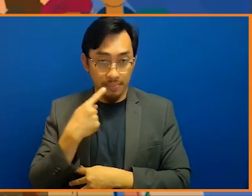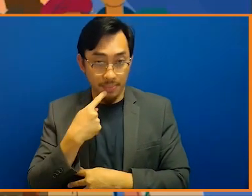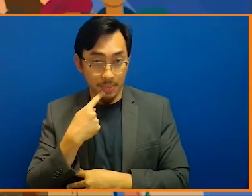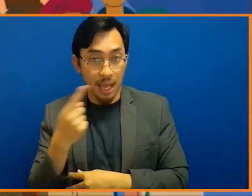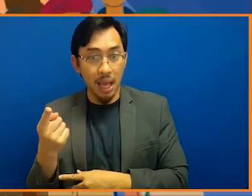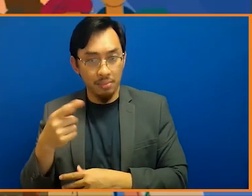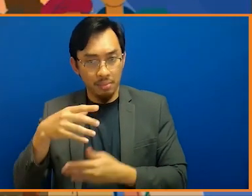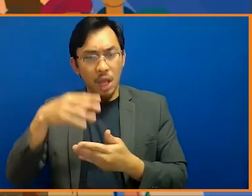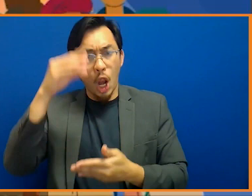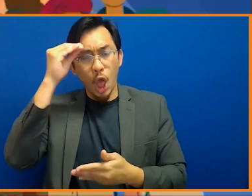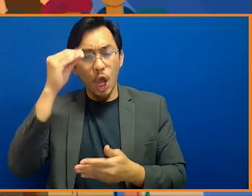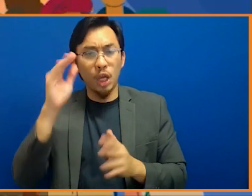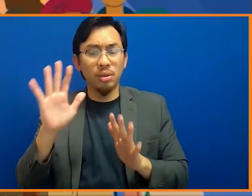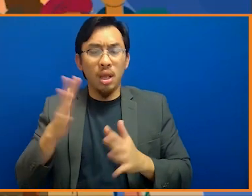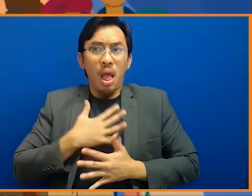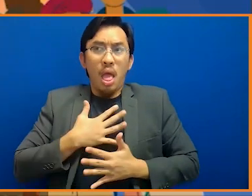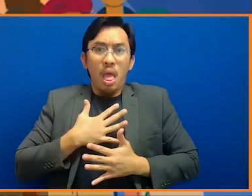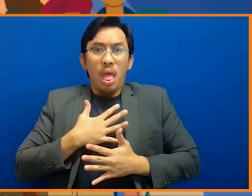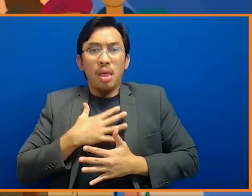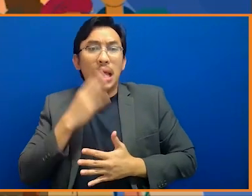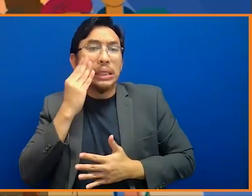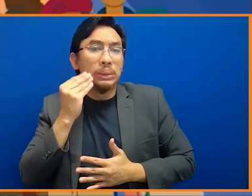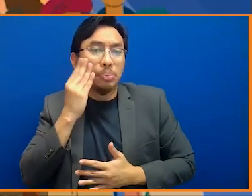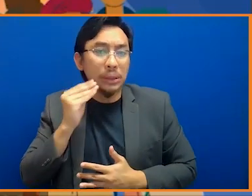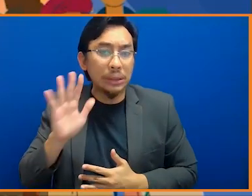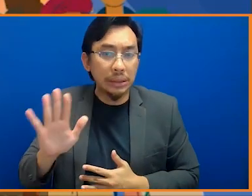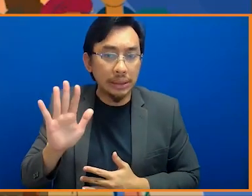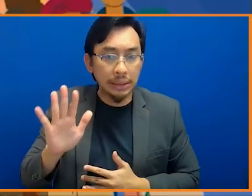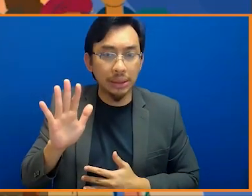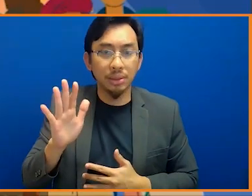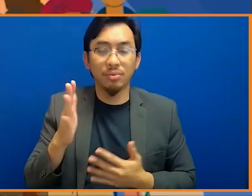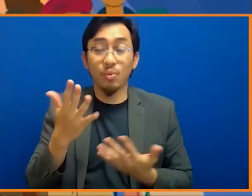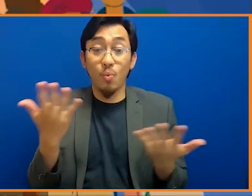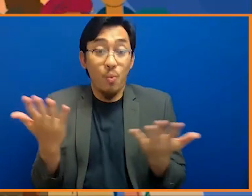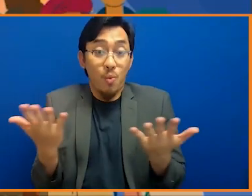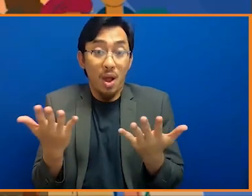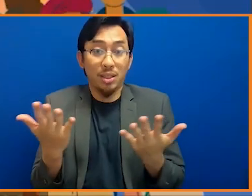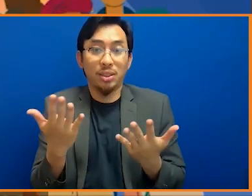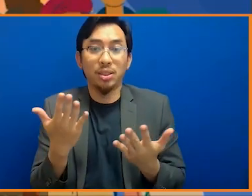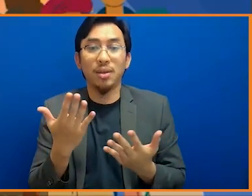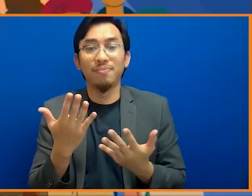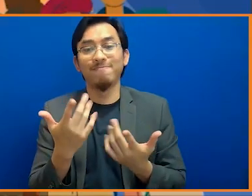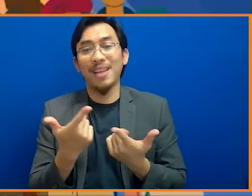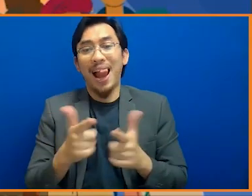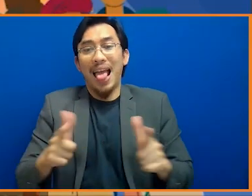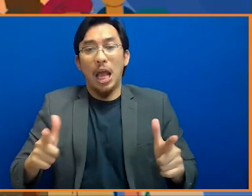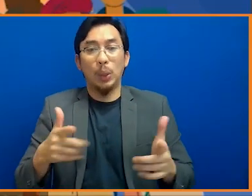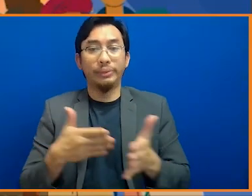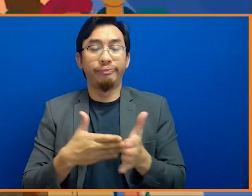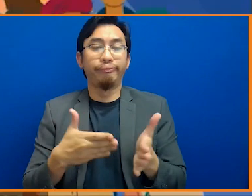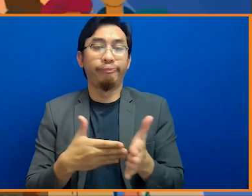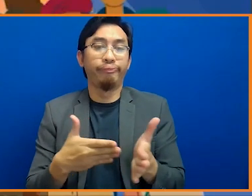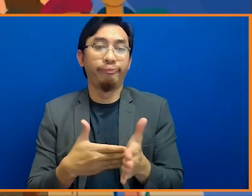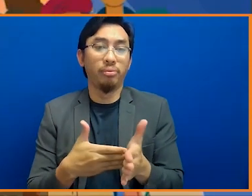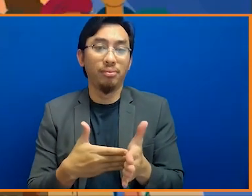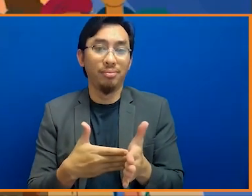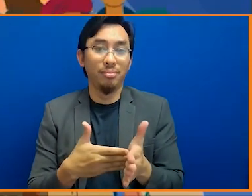us that we can learn from the fear experience, and also uh, consider the